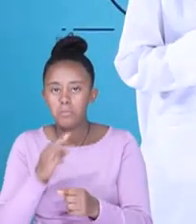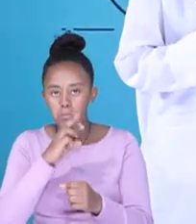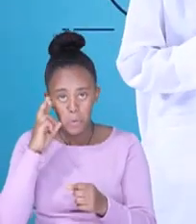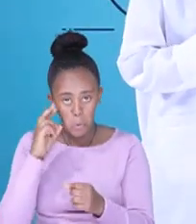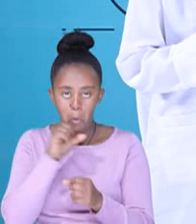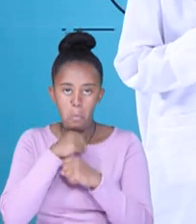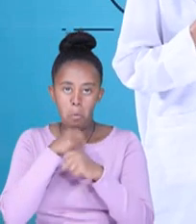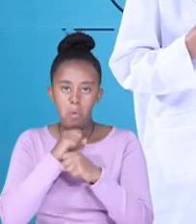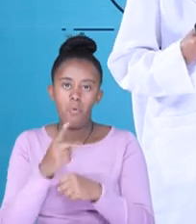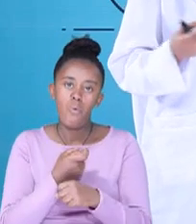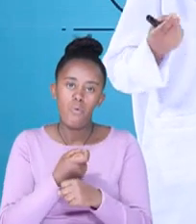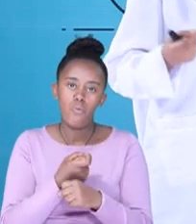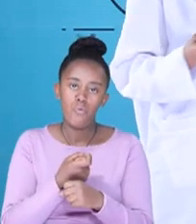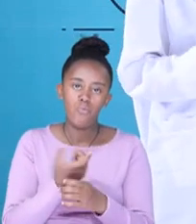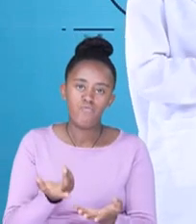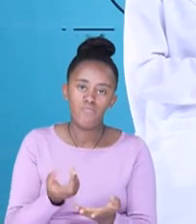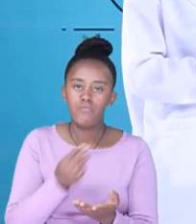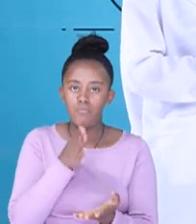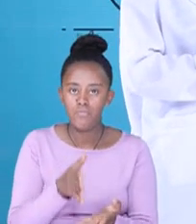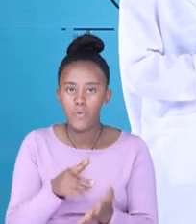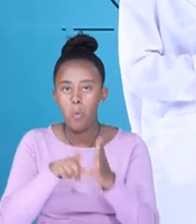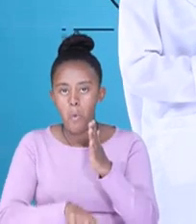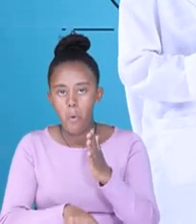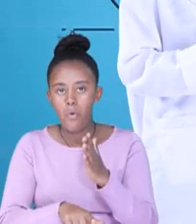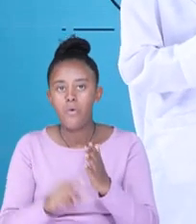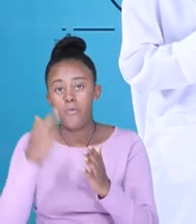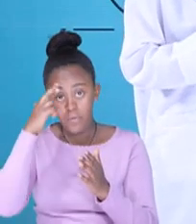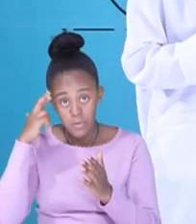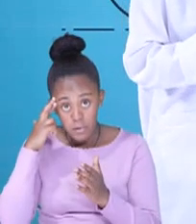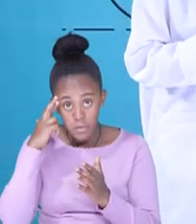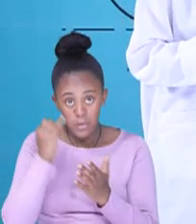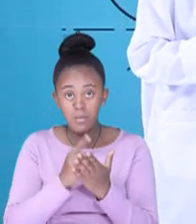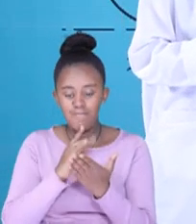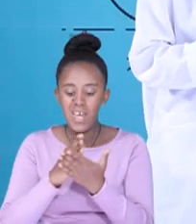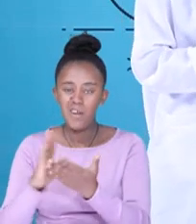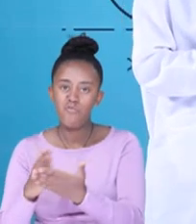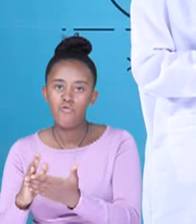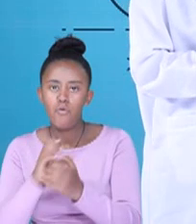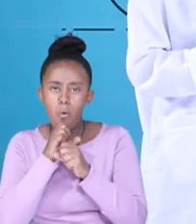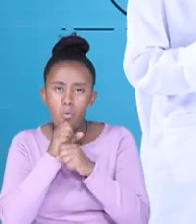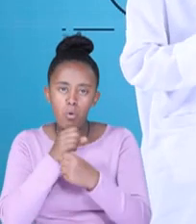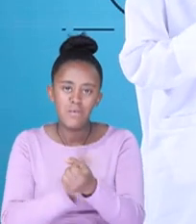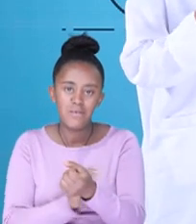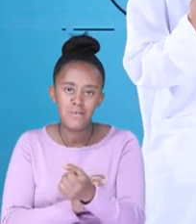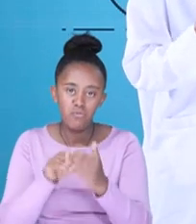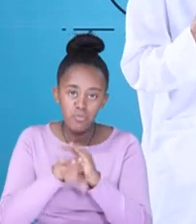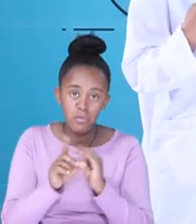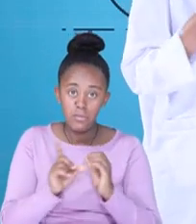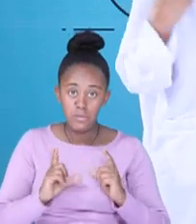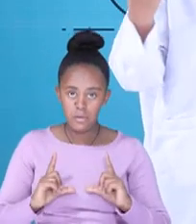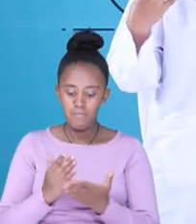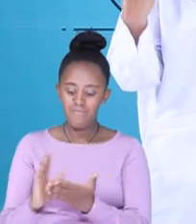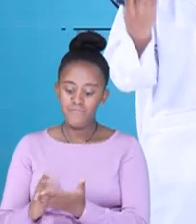organelle is old, its efficiency becomes low. For that reason, it must be removed from the cell so it can